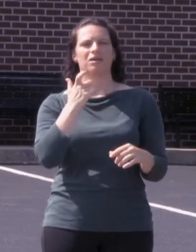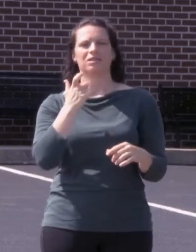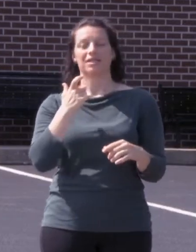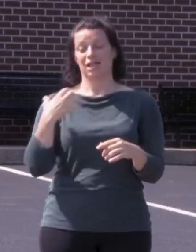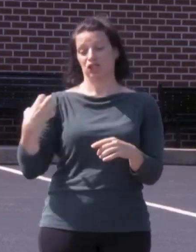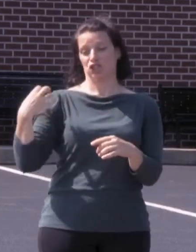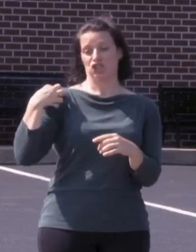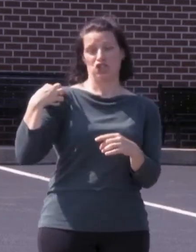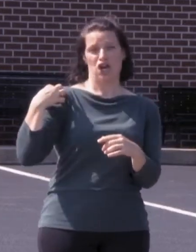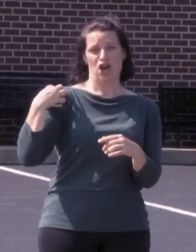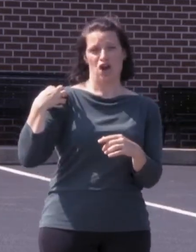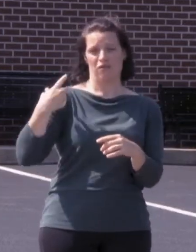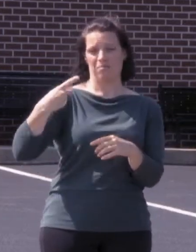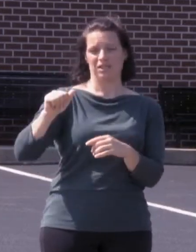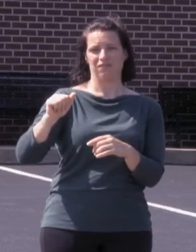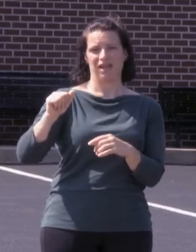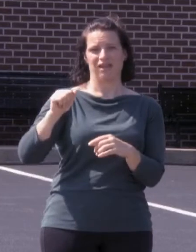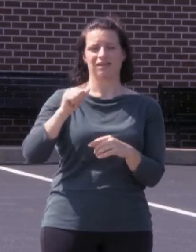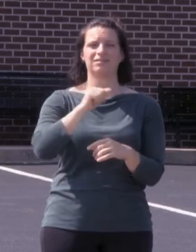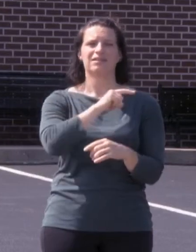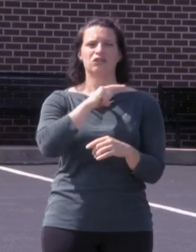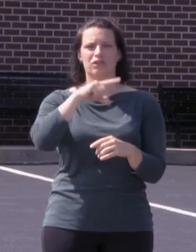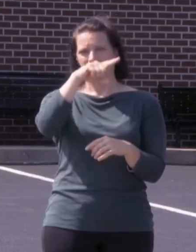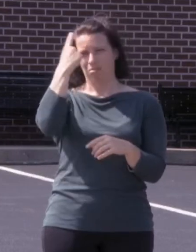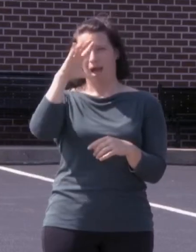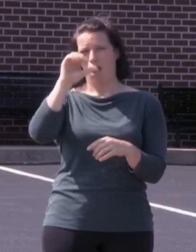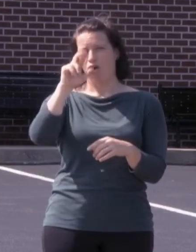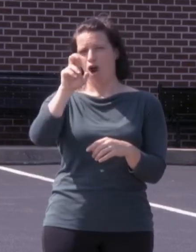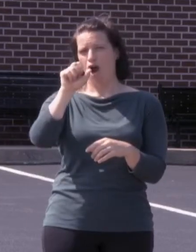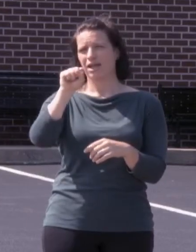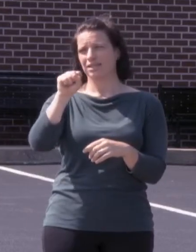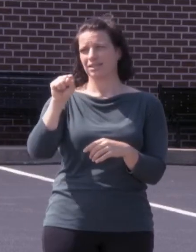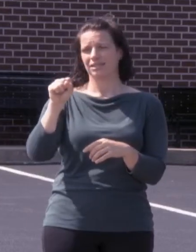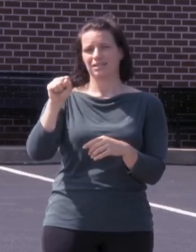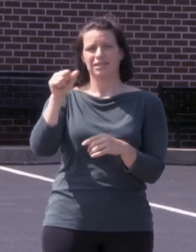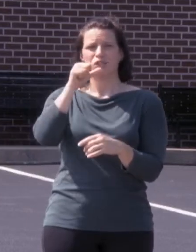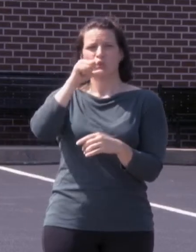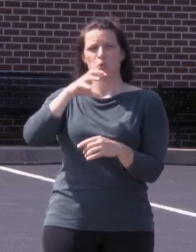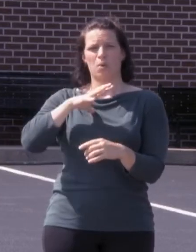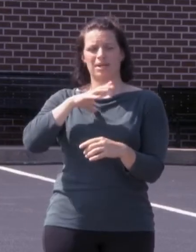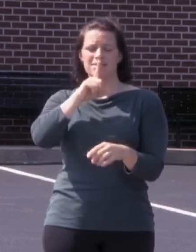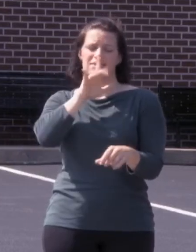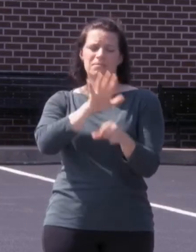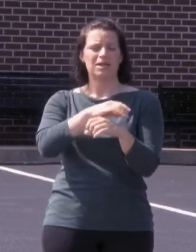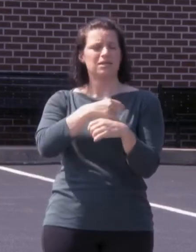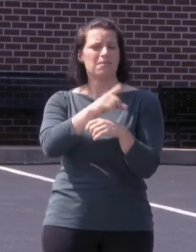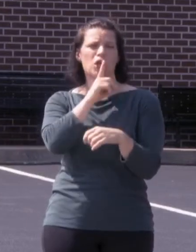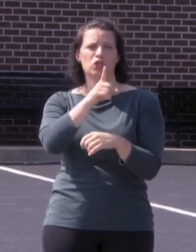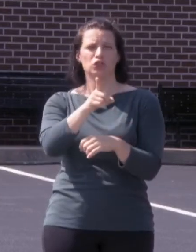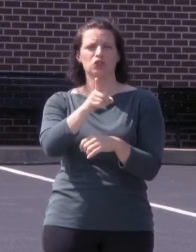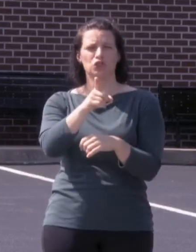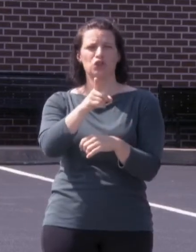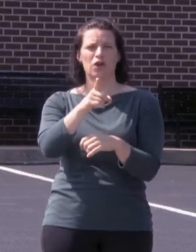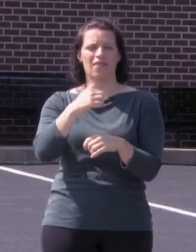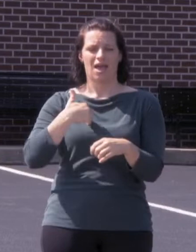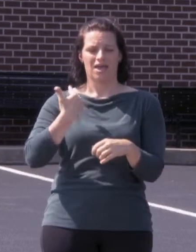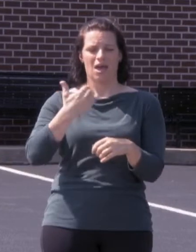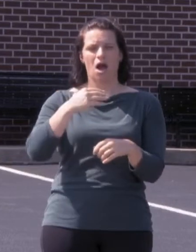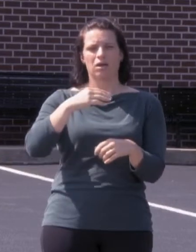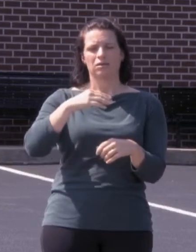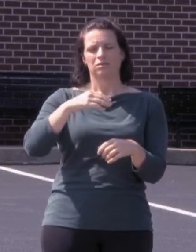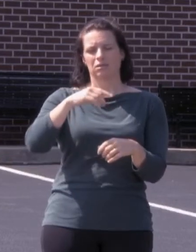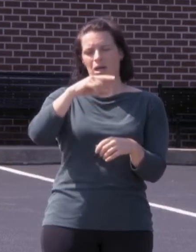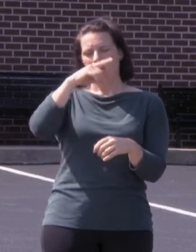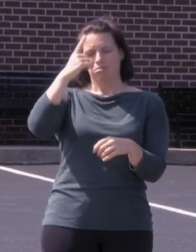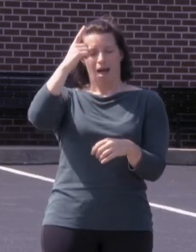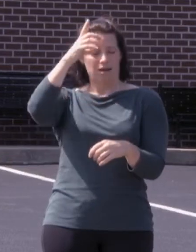the chair of the Pennsylvania Legislative Black Caucus, is committed to making sure that young black men like my